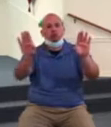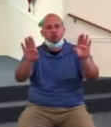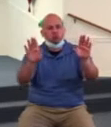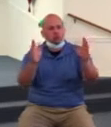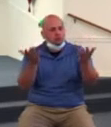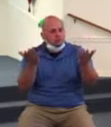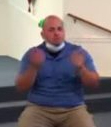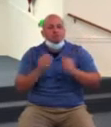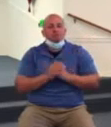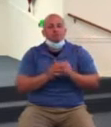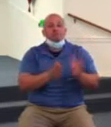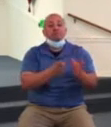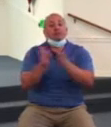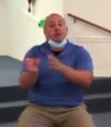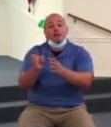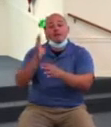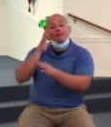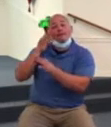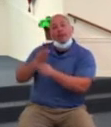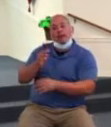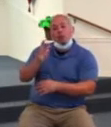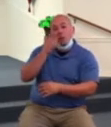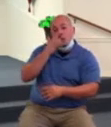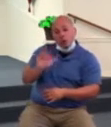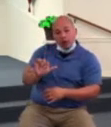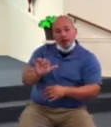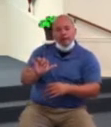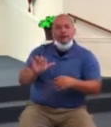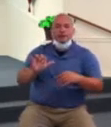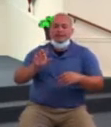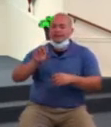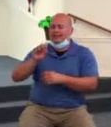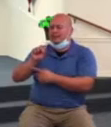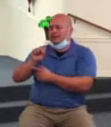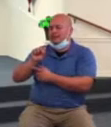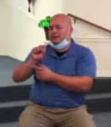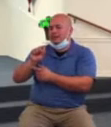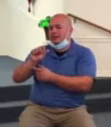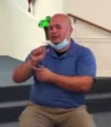Does faith look like a stained glass window?